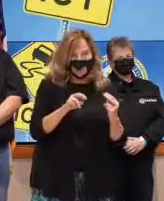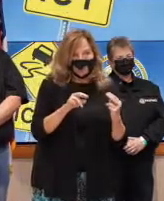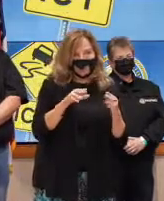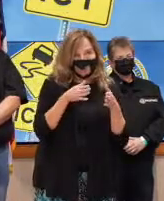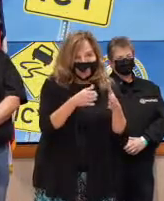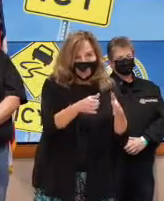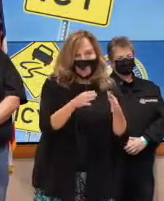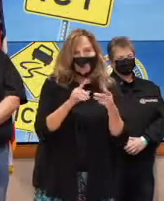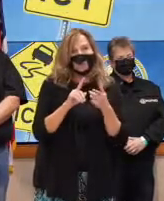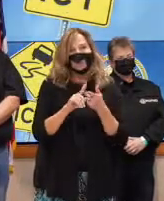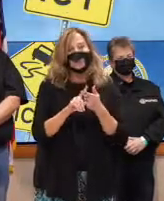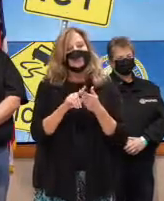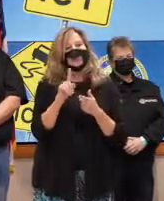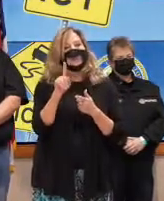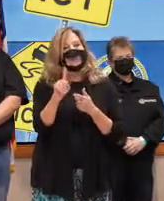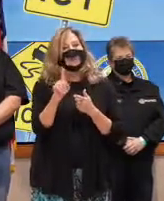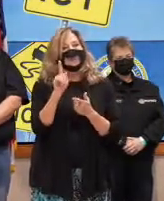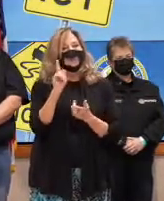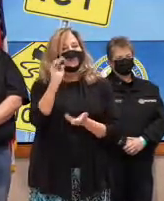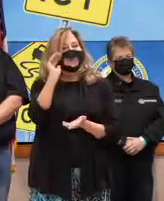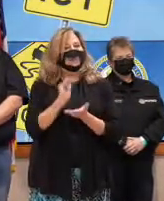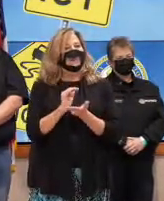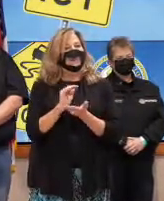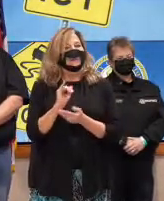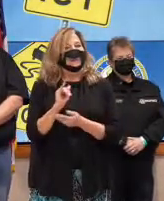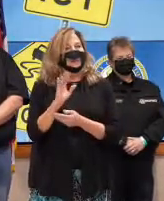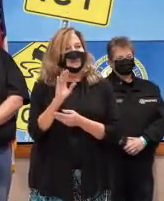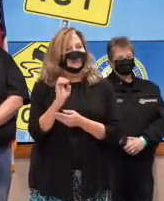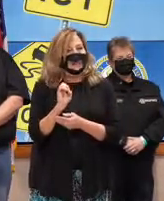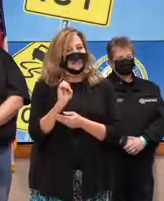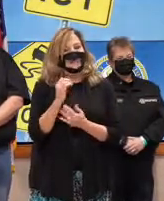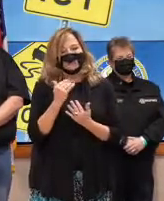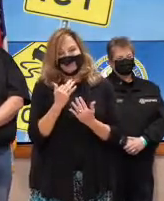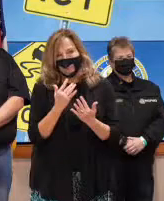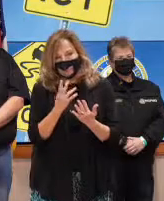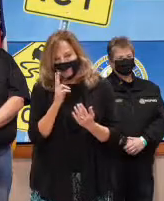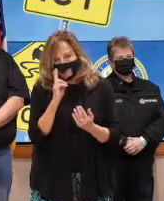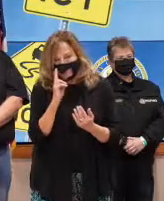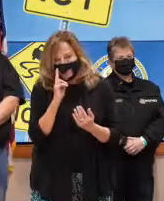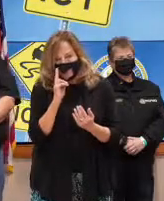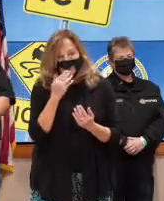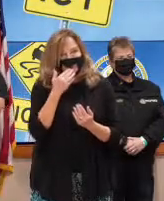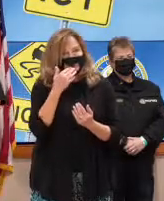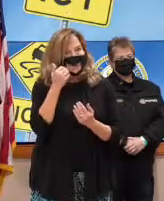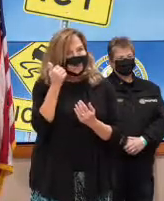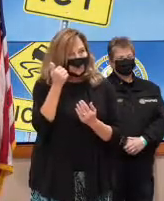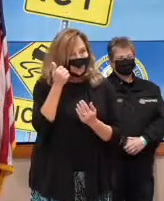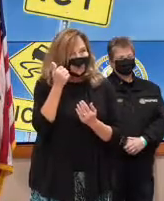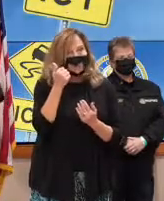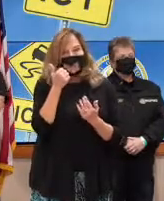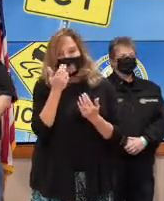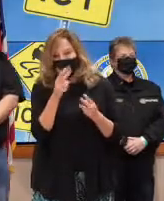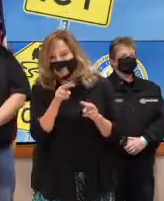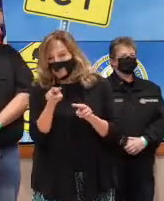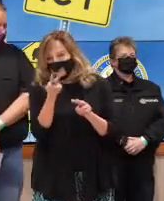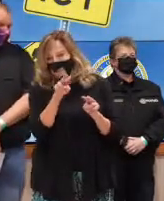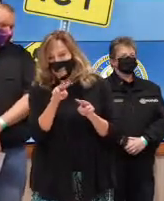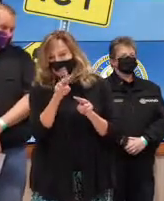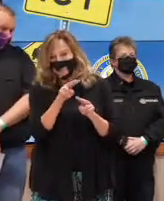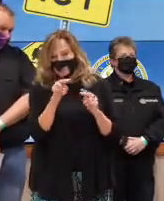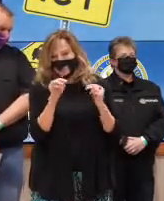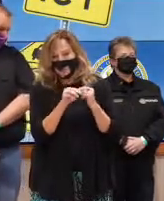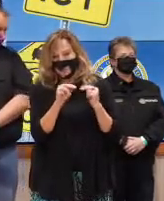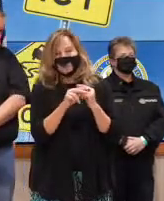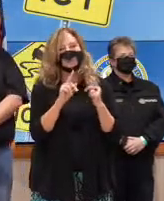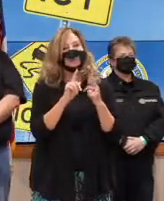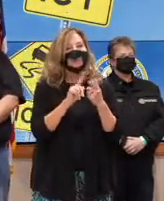and mixing once things get better, where it becomes more effective. But there'll be about 100 dump